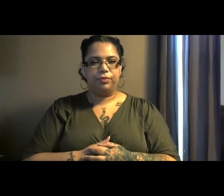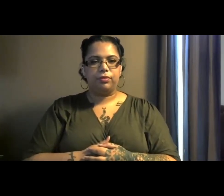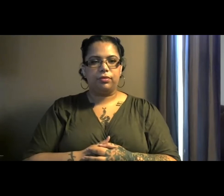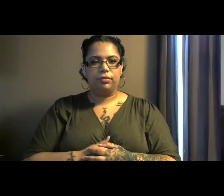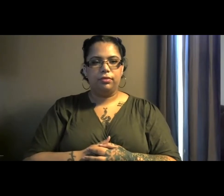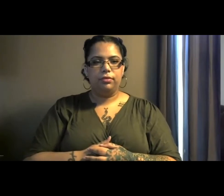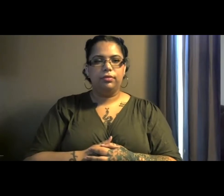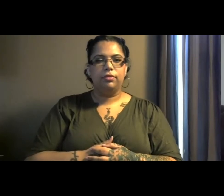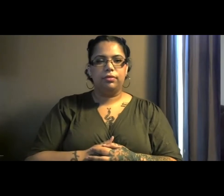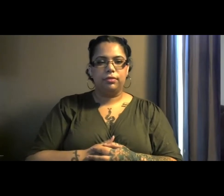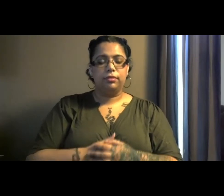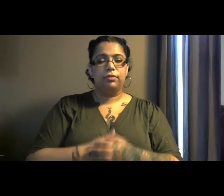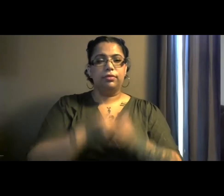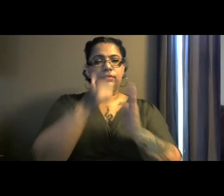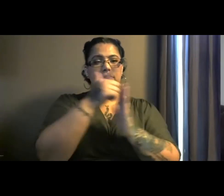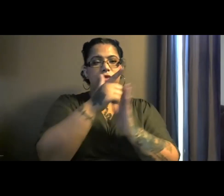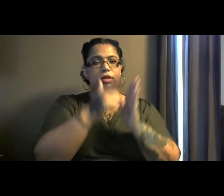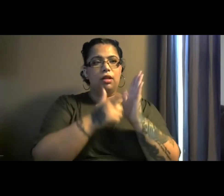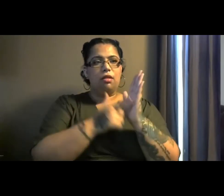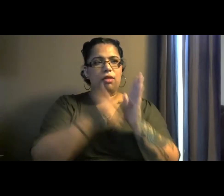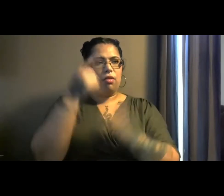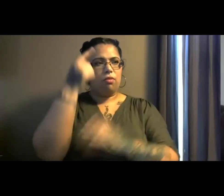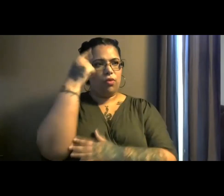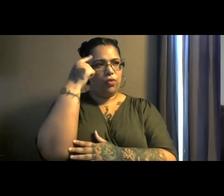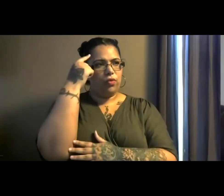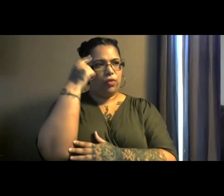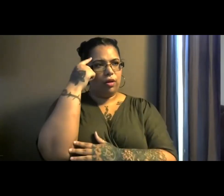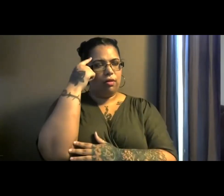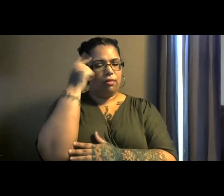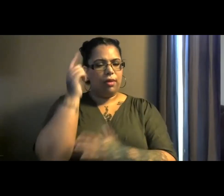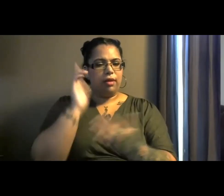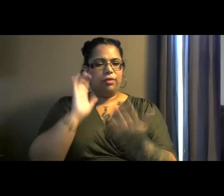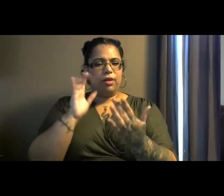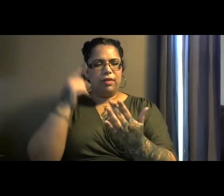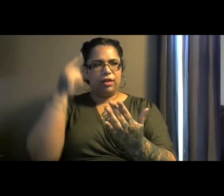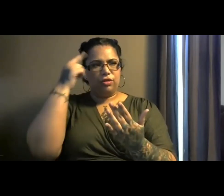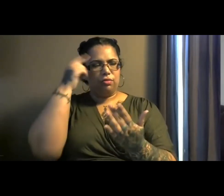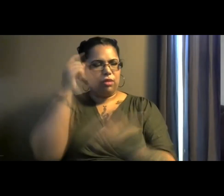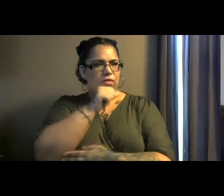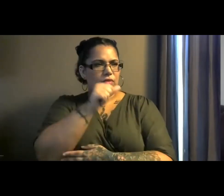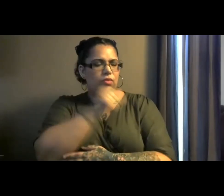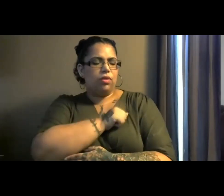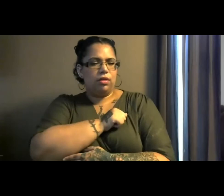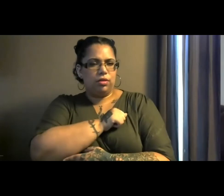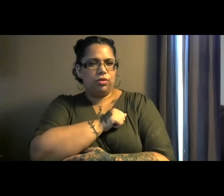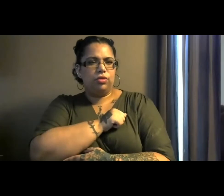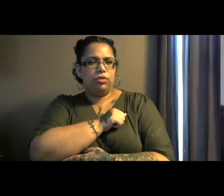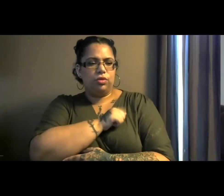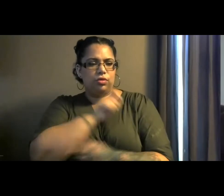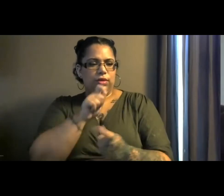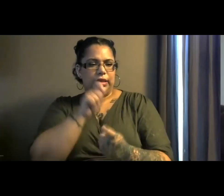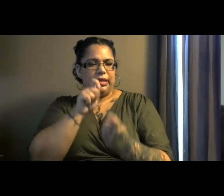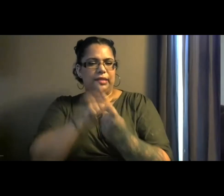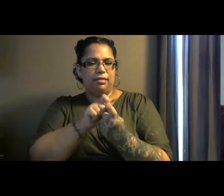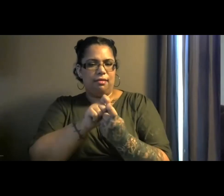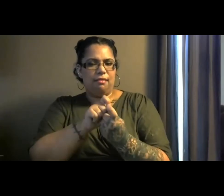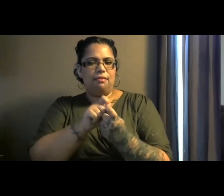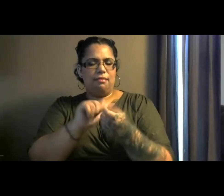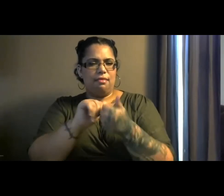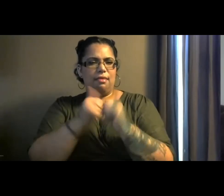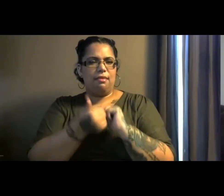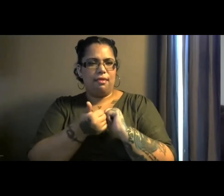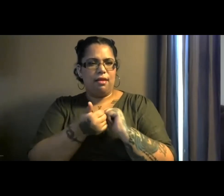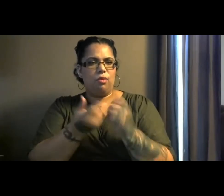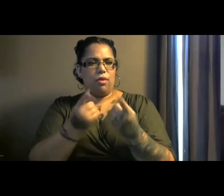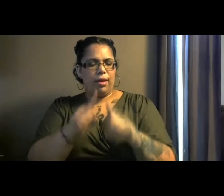The law of mind reflects your mental attitudes exactly as they are.